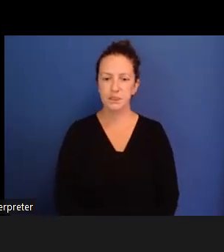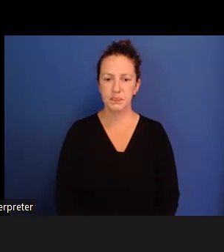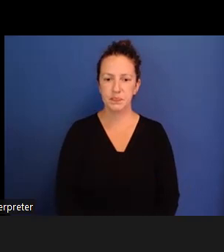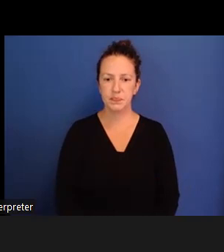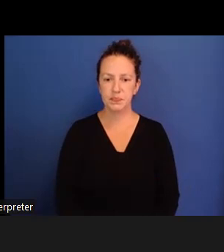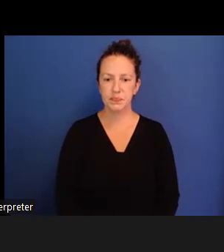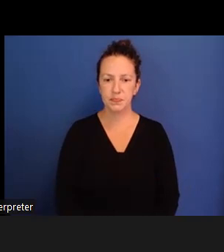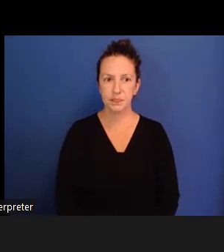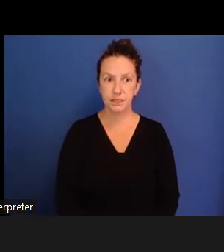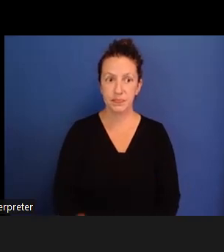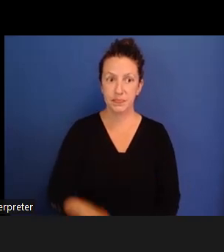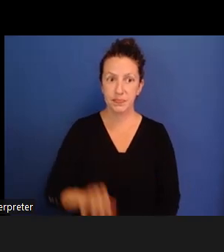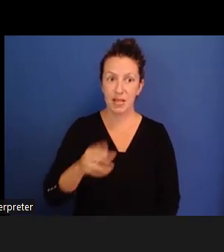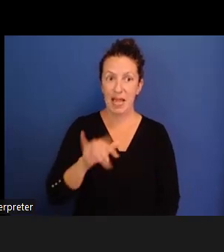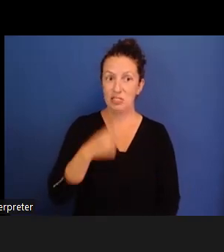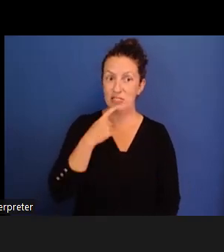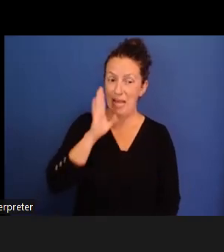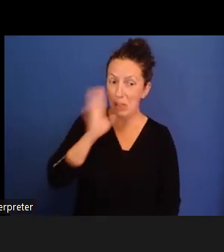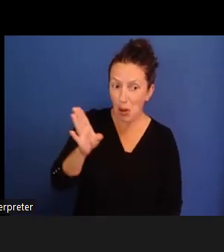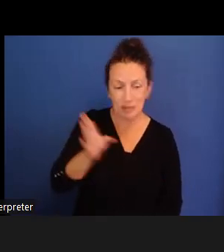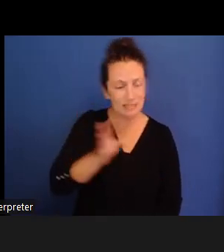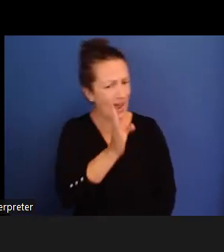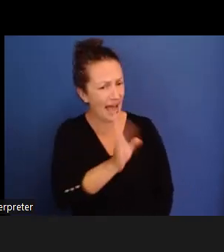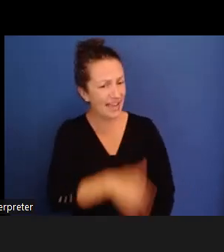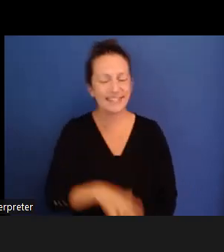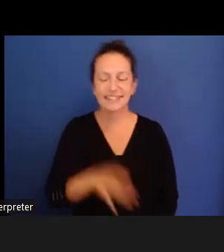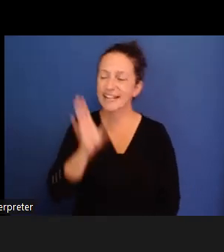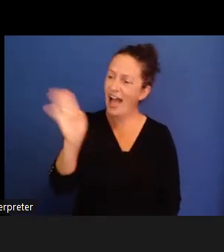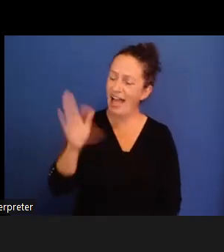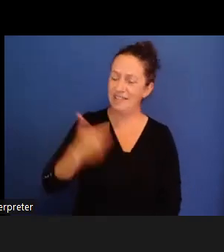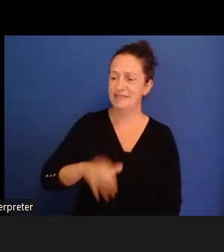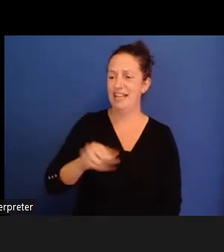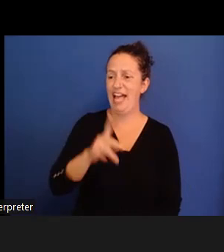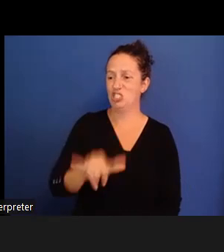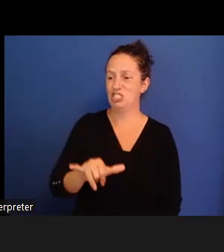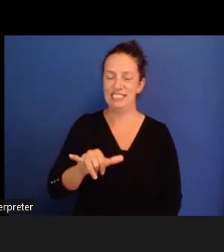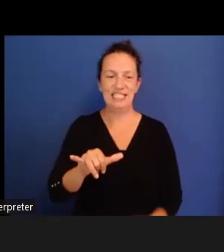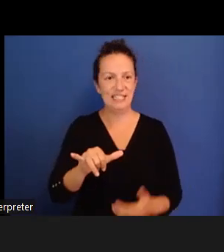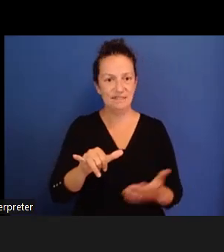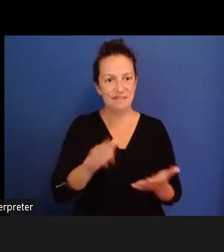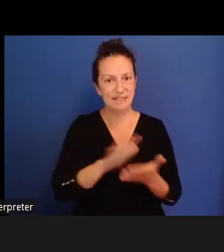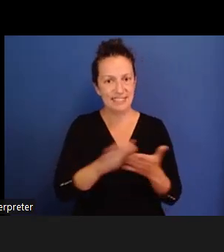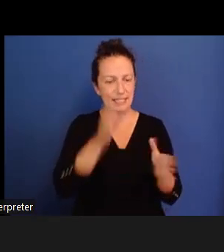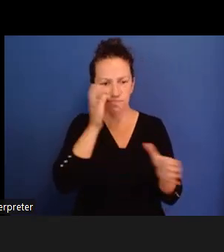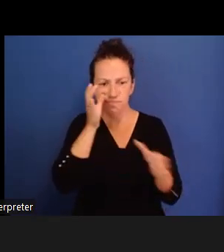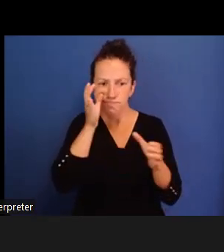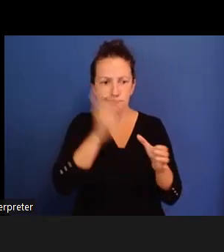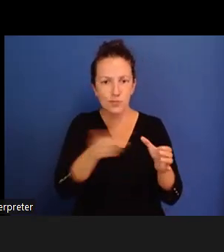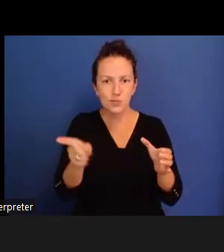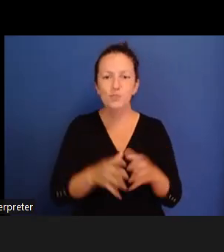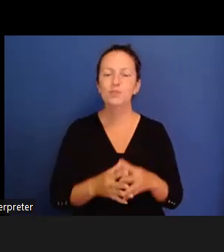Oh, hello. Hi, Ashley. Yeah, this is Ashley. Yeah, good to hear from you all. And